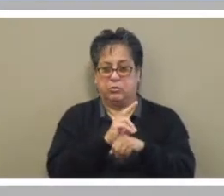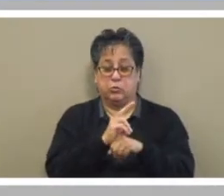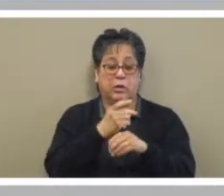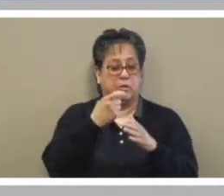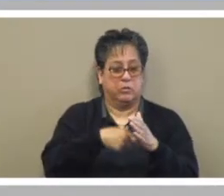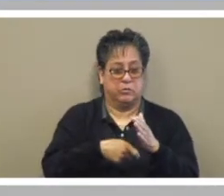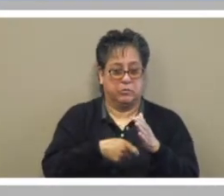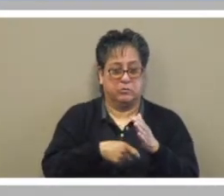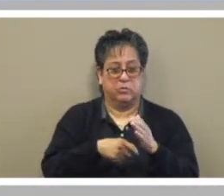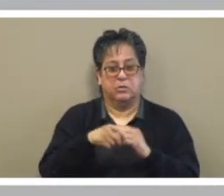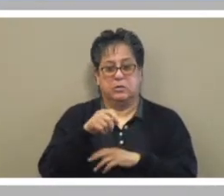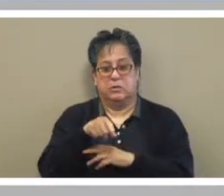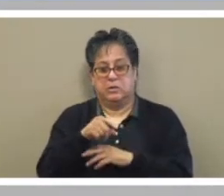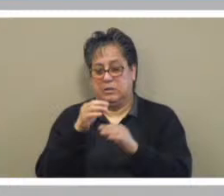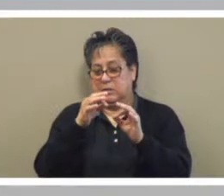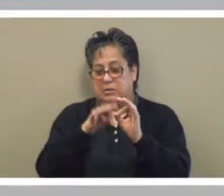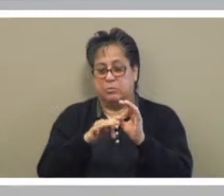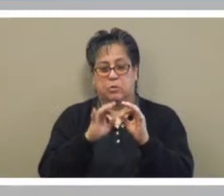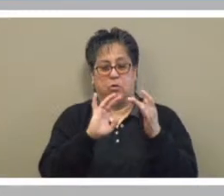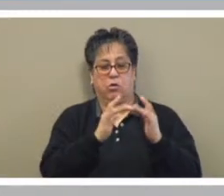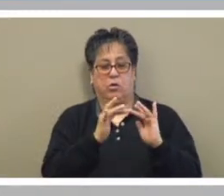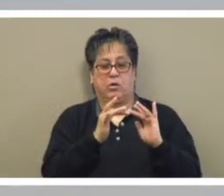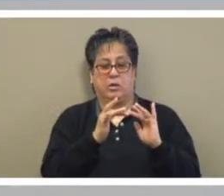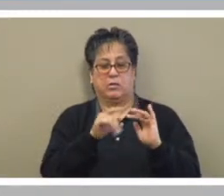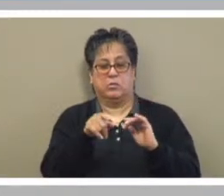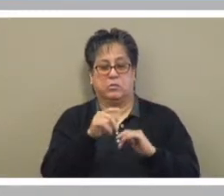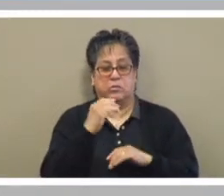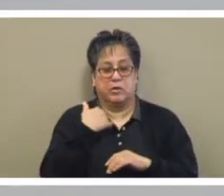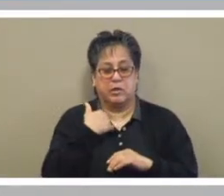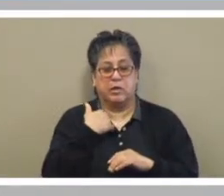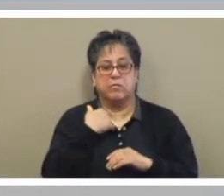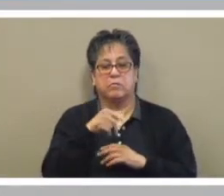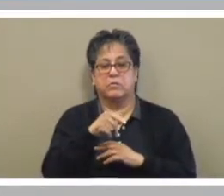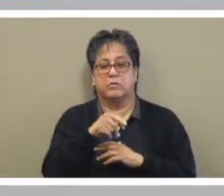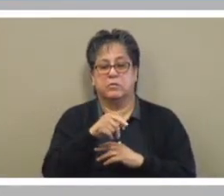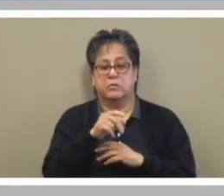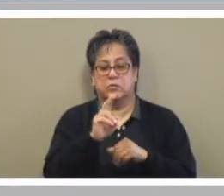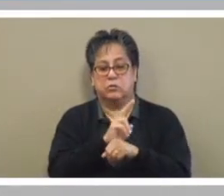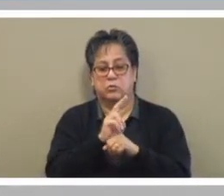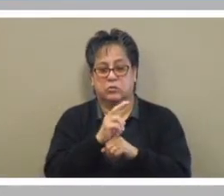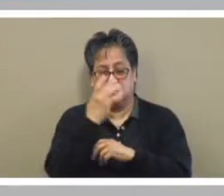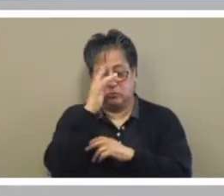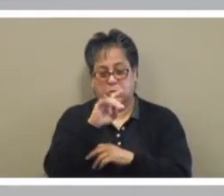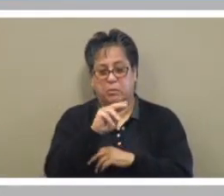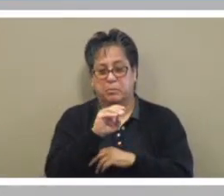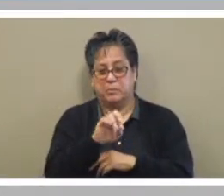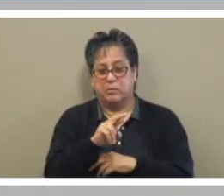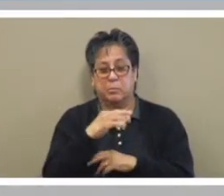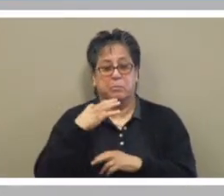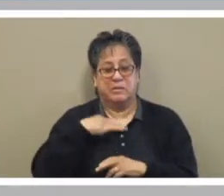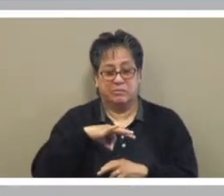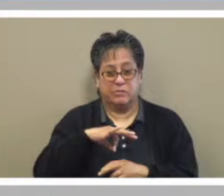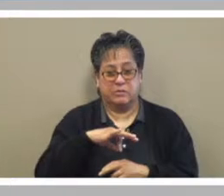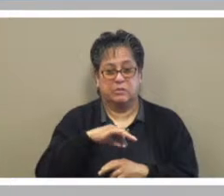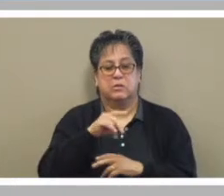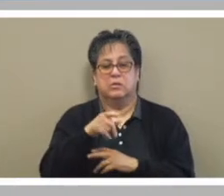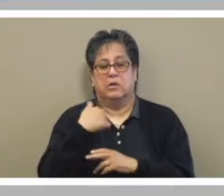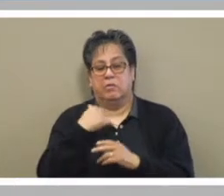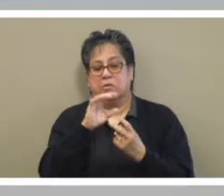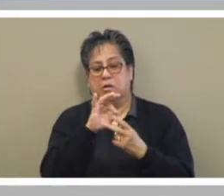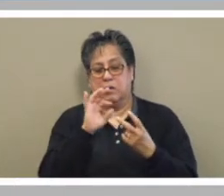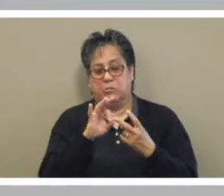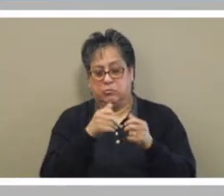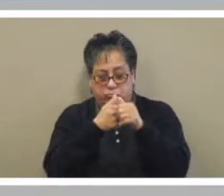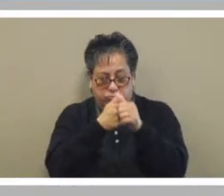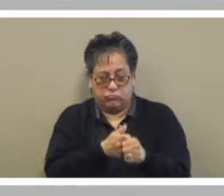costs. Through a simple online portal, you'll have the power to take advantage of many smart meter benefits. You'll have the option to